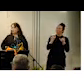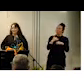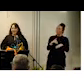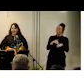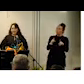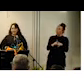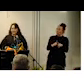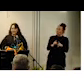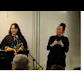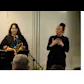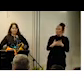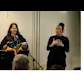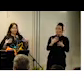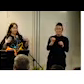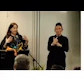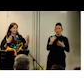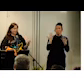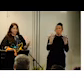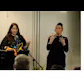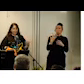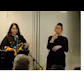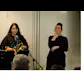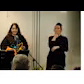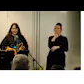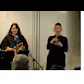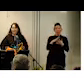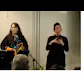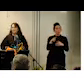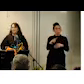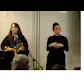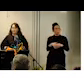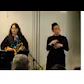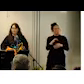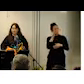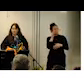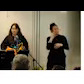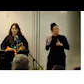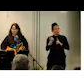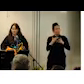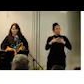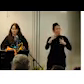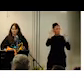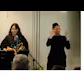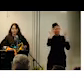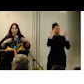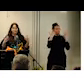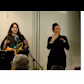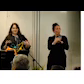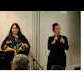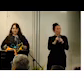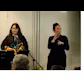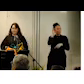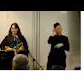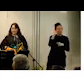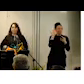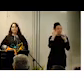me thinking, how do these conditions change the way our brains work? And how do they affect our memory and thinking? So all of